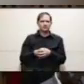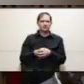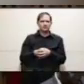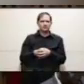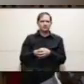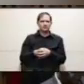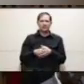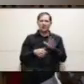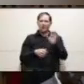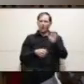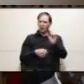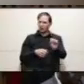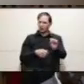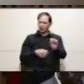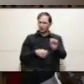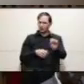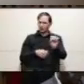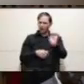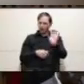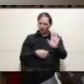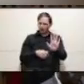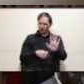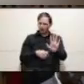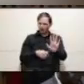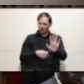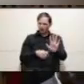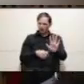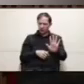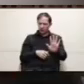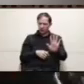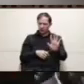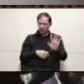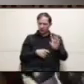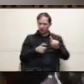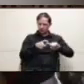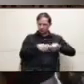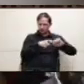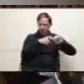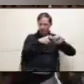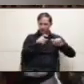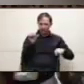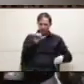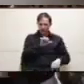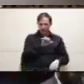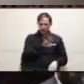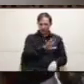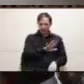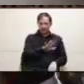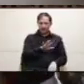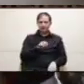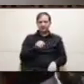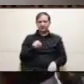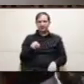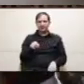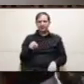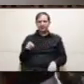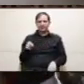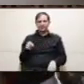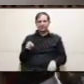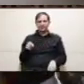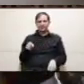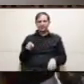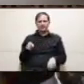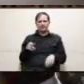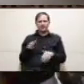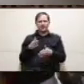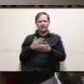Can we hold this issue there? Okay, we're going to come back. On these two, there are a few issues